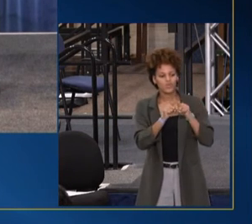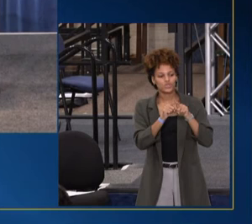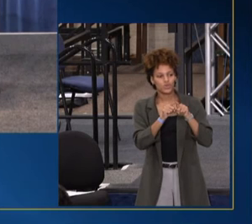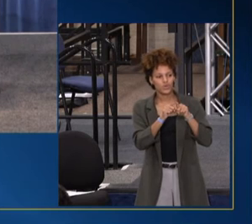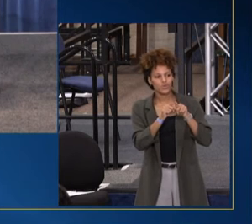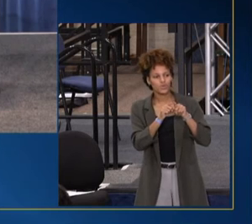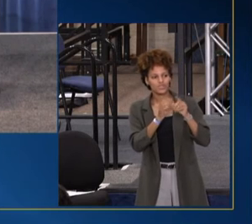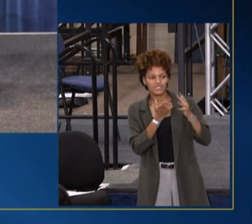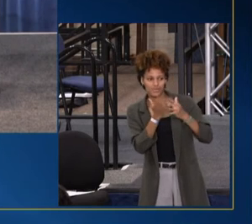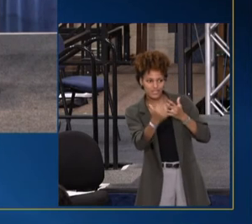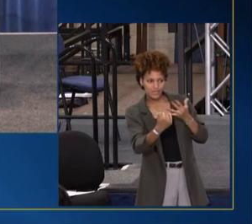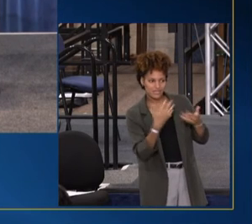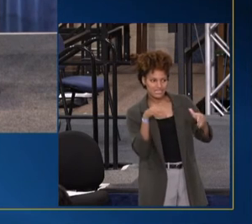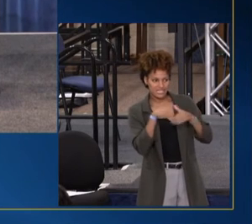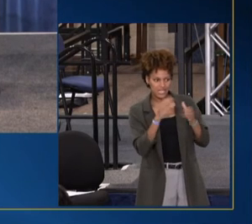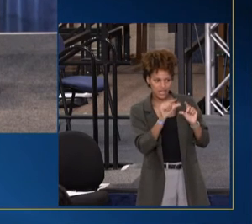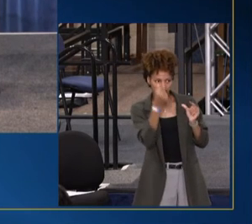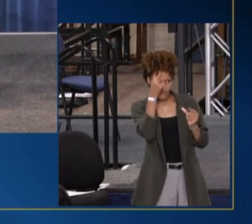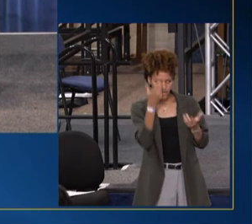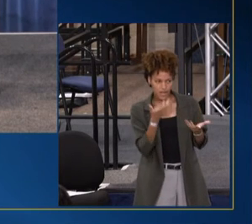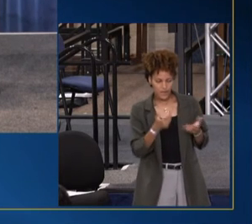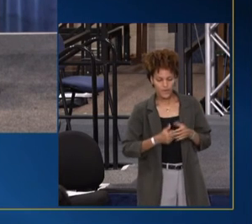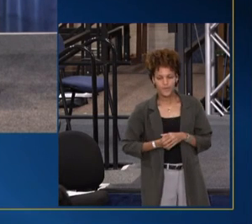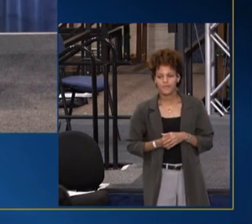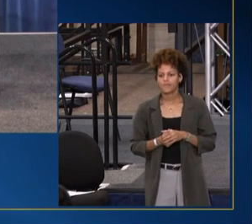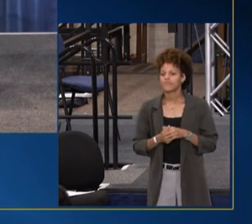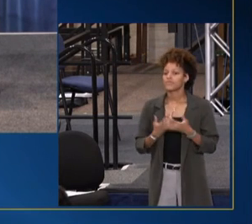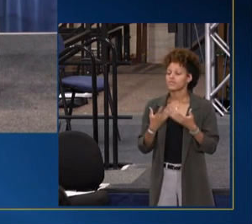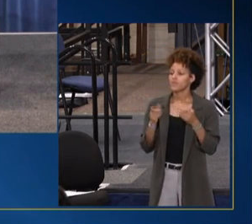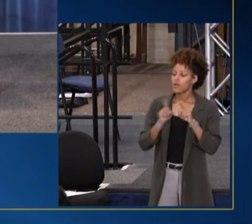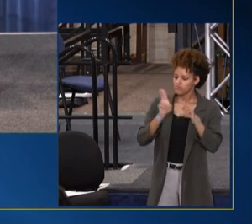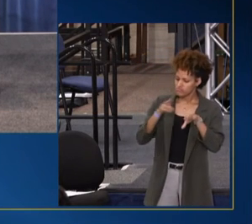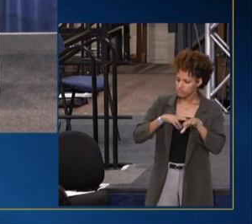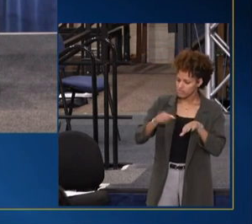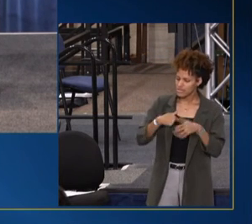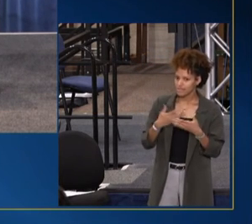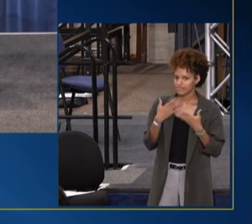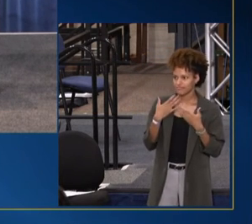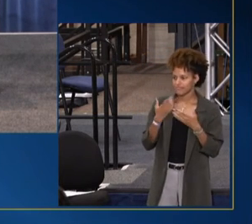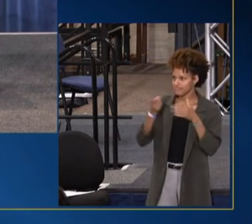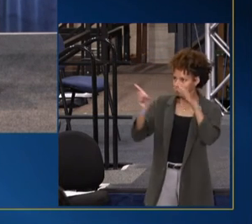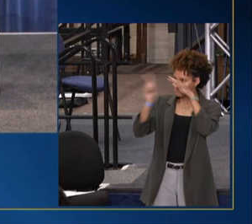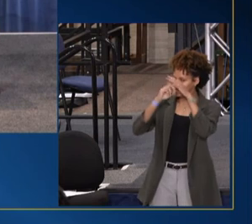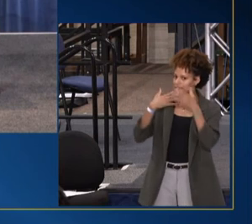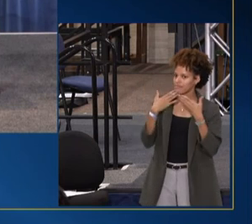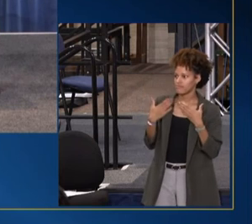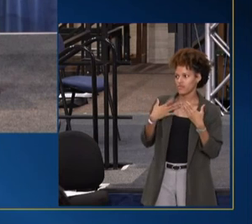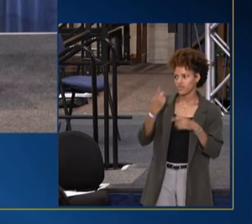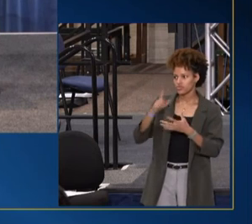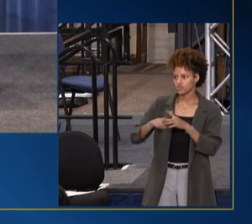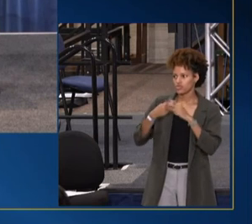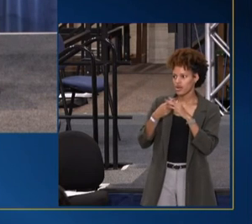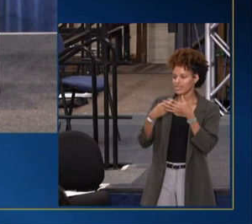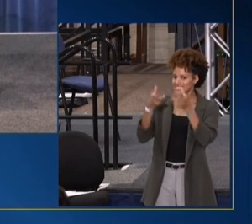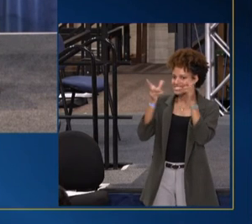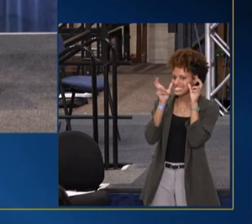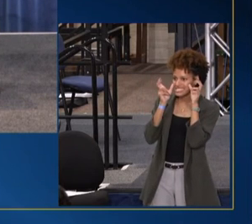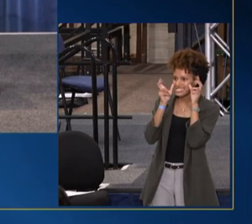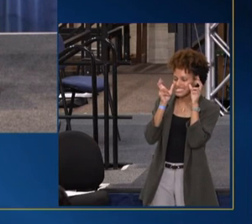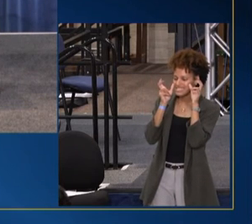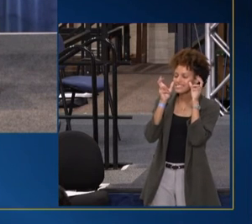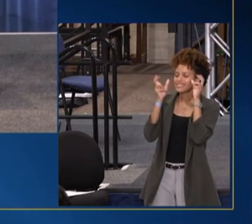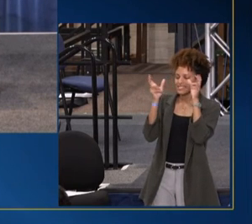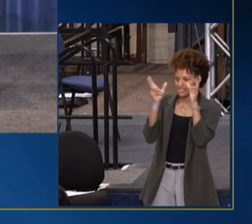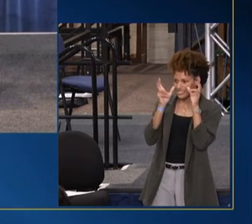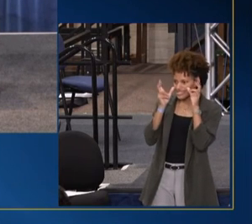federal government? Absolutely. First thing that comes to mind, and I'm grateful for the start that has been made on this, listening to these advocates on the